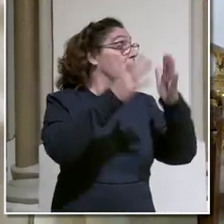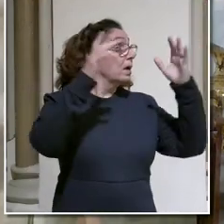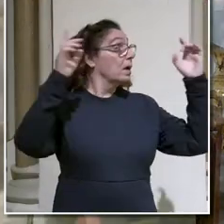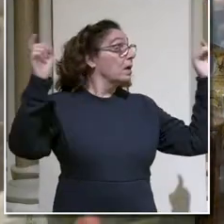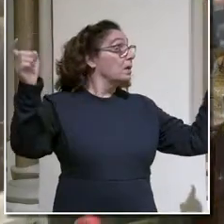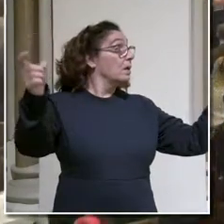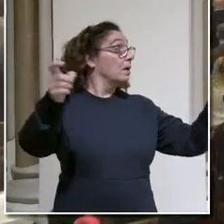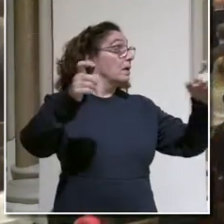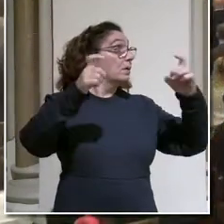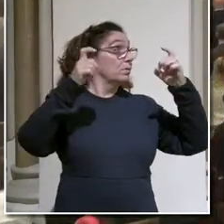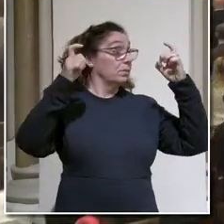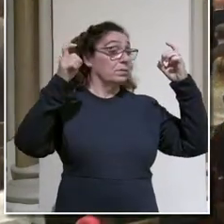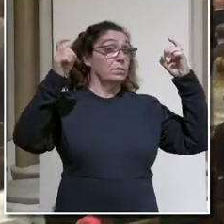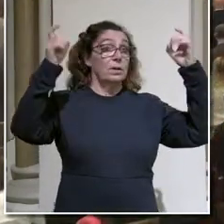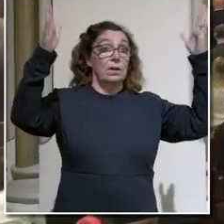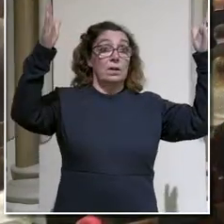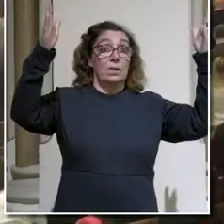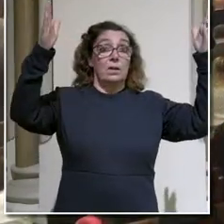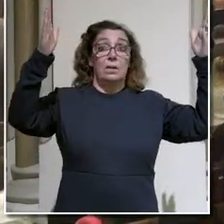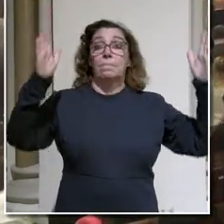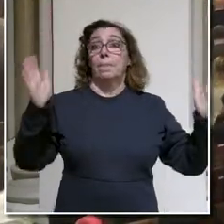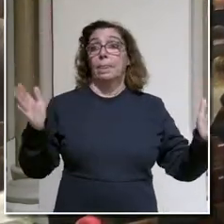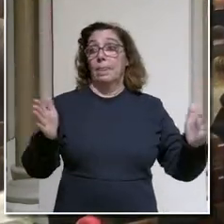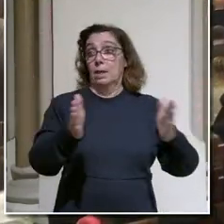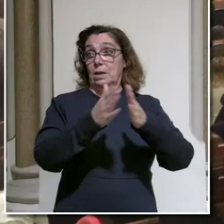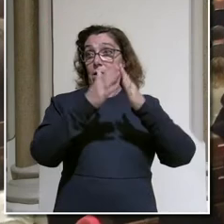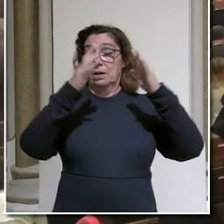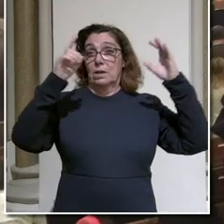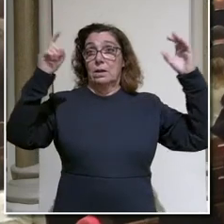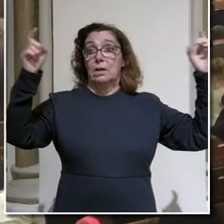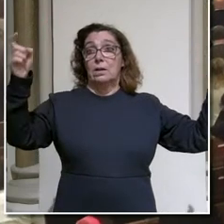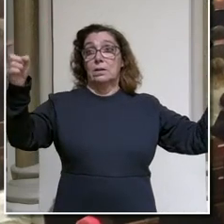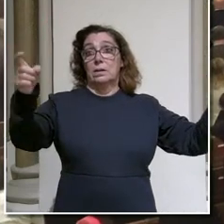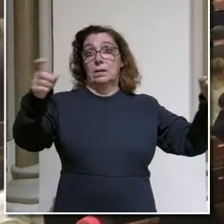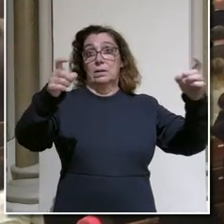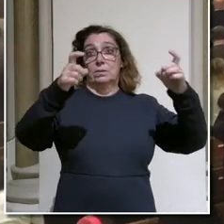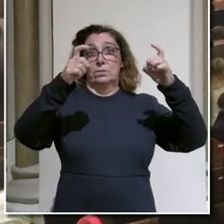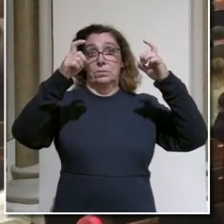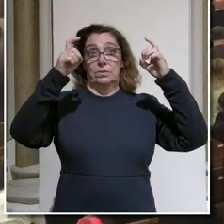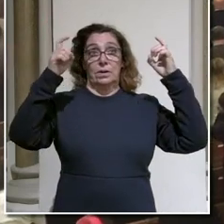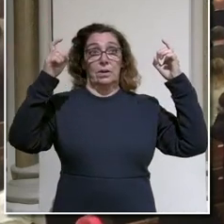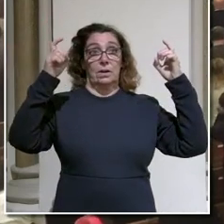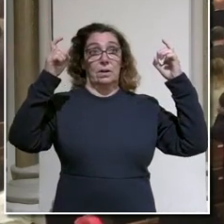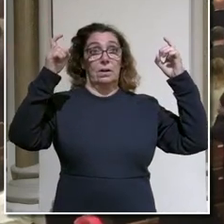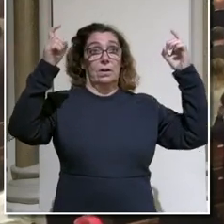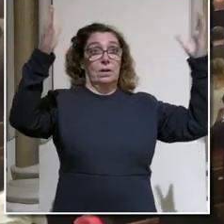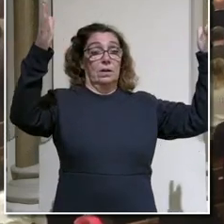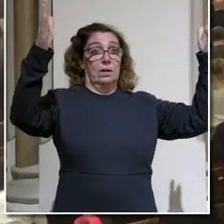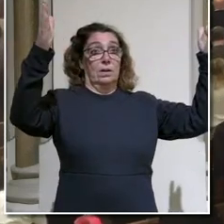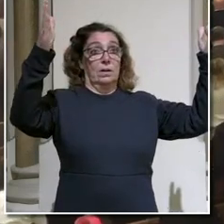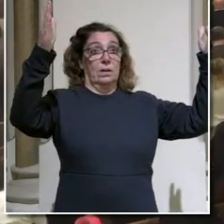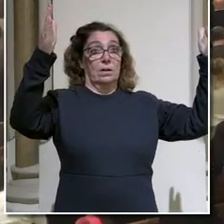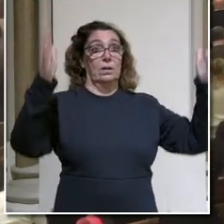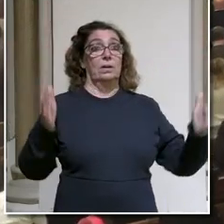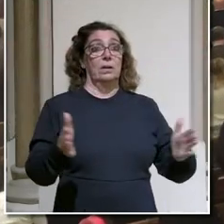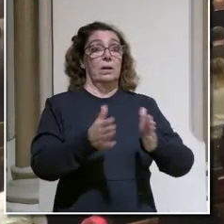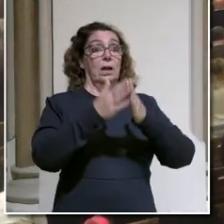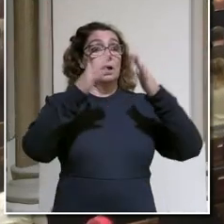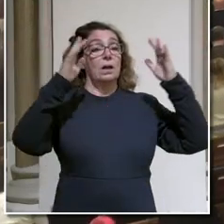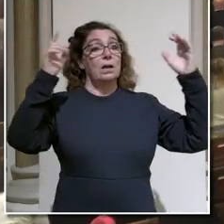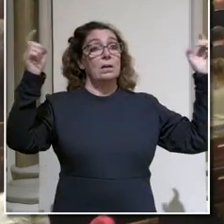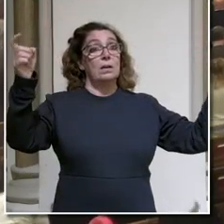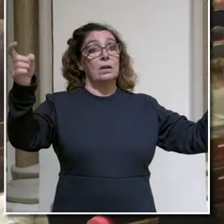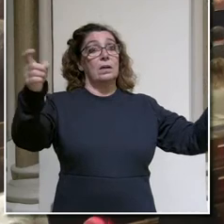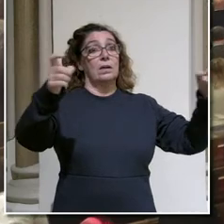May the Lord fill your mind and heart and lips with the Holy Spirit, so that you may worthily and confidently proclaim the gospel to all